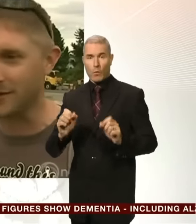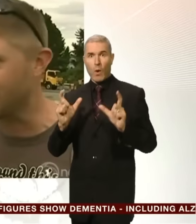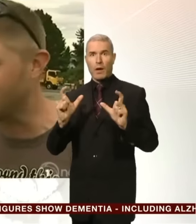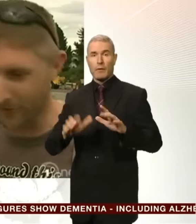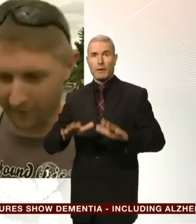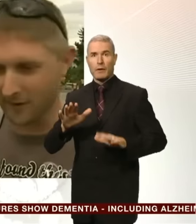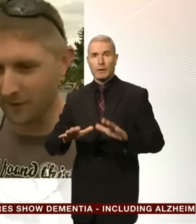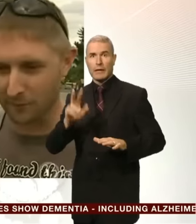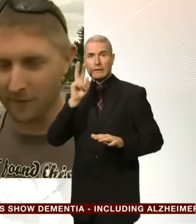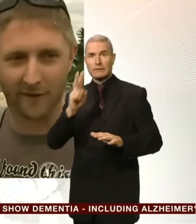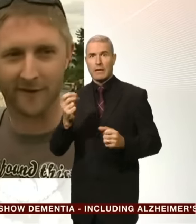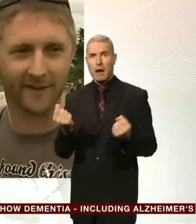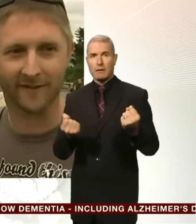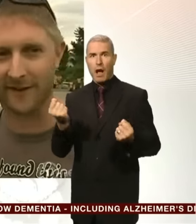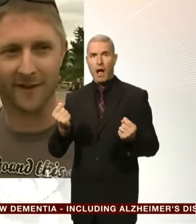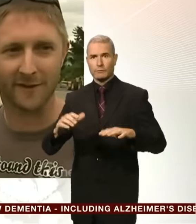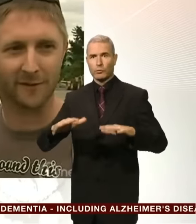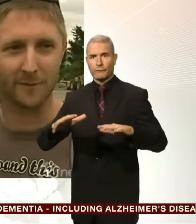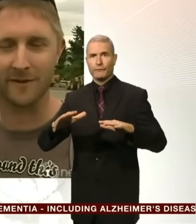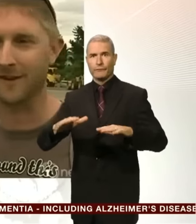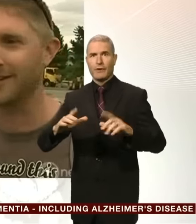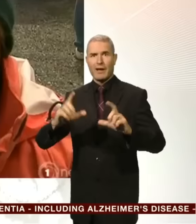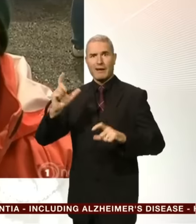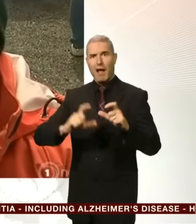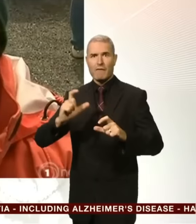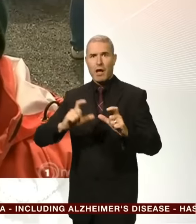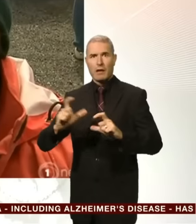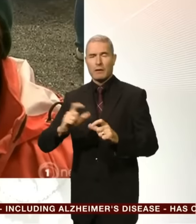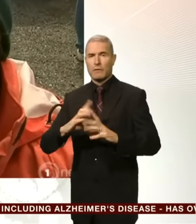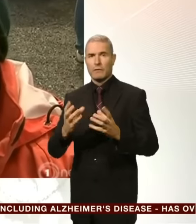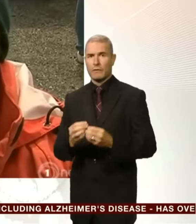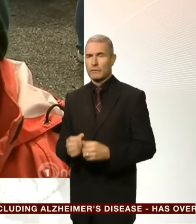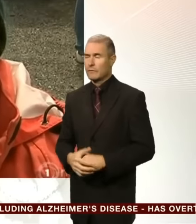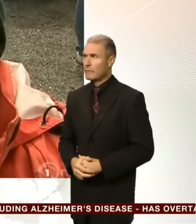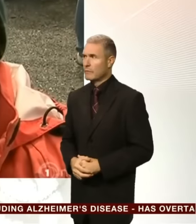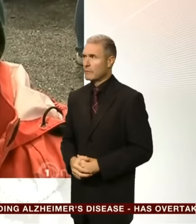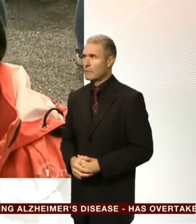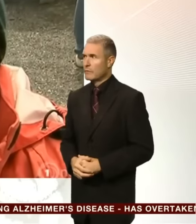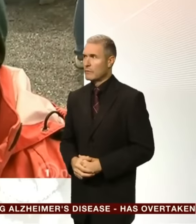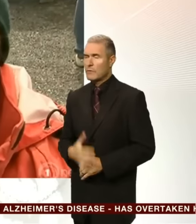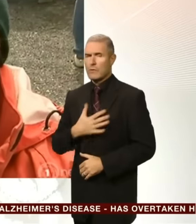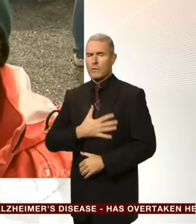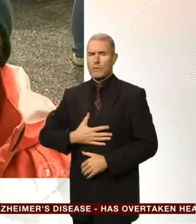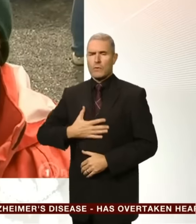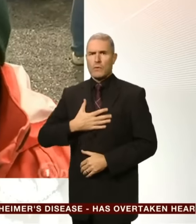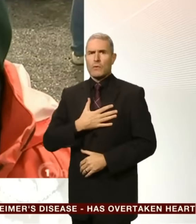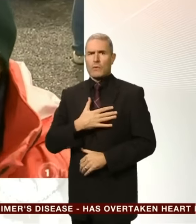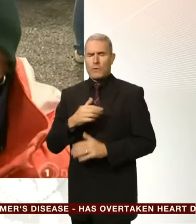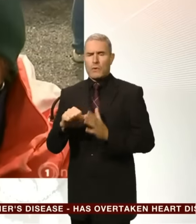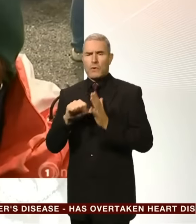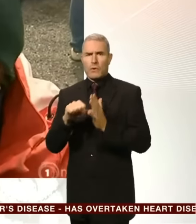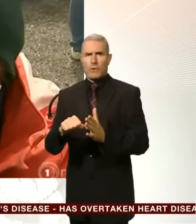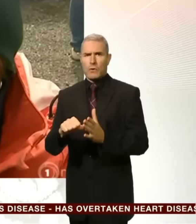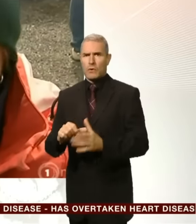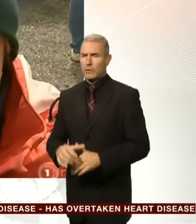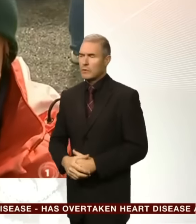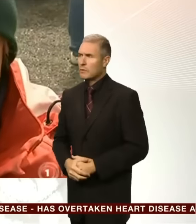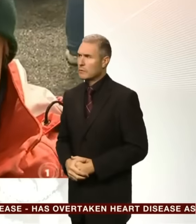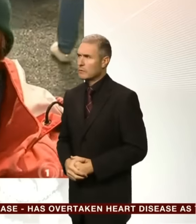Look outside, see the cars moving around, the caravan's moving. It was hard. Sorry.